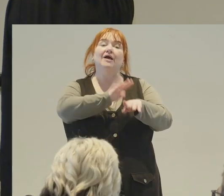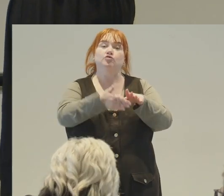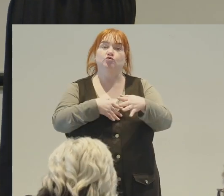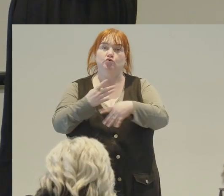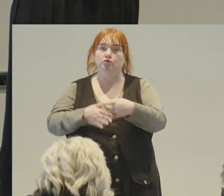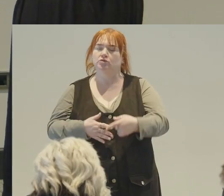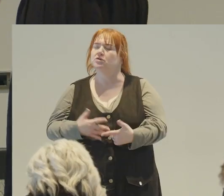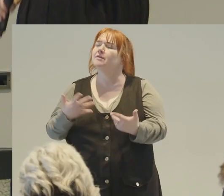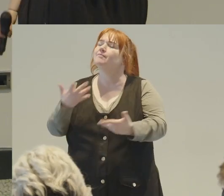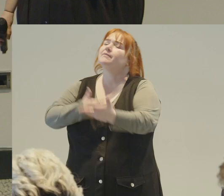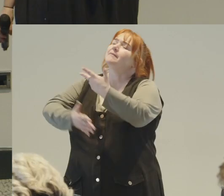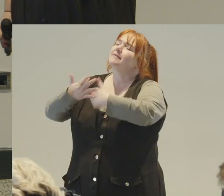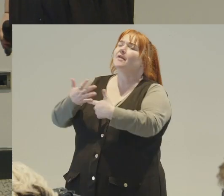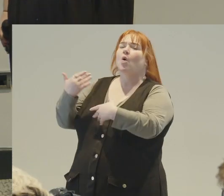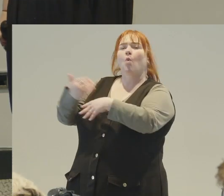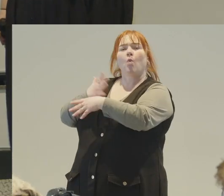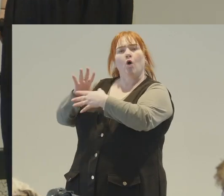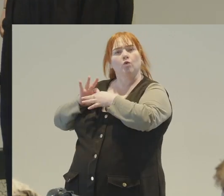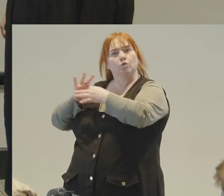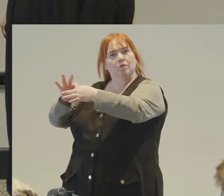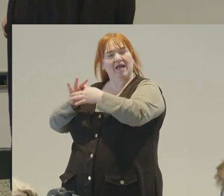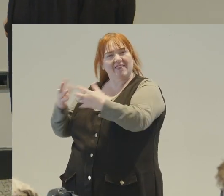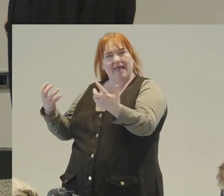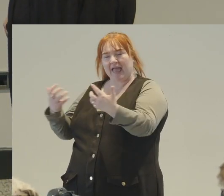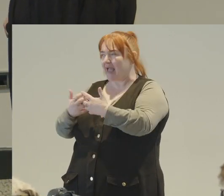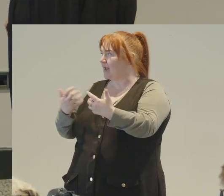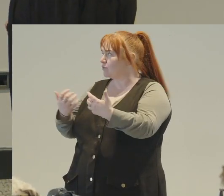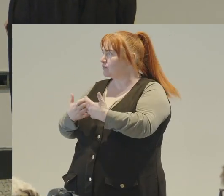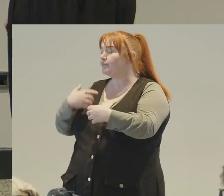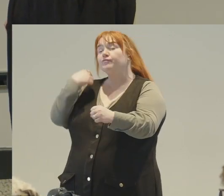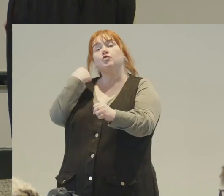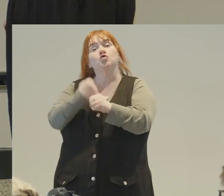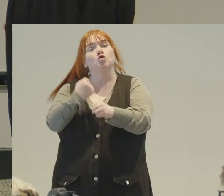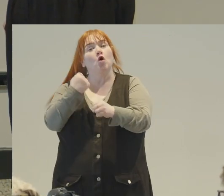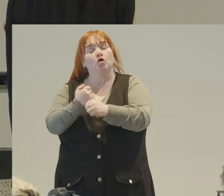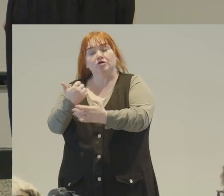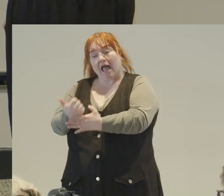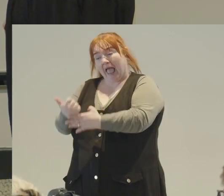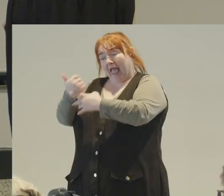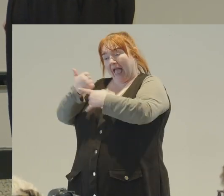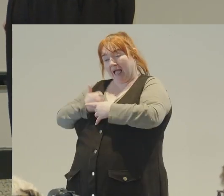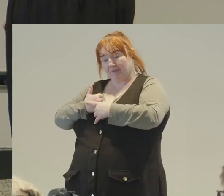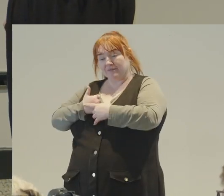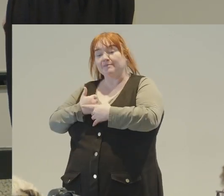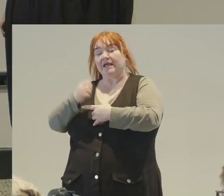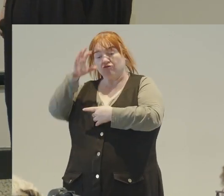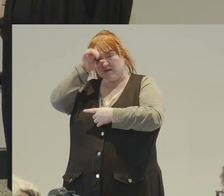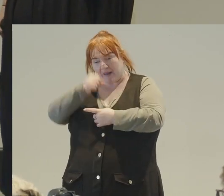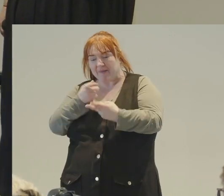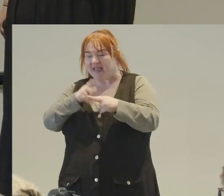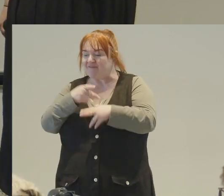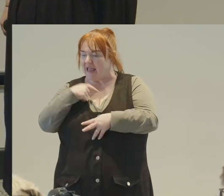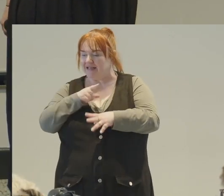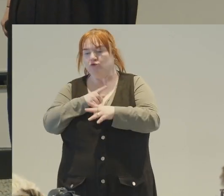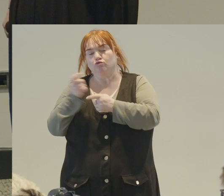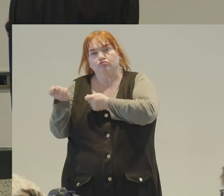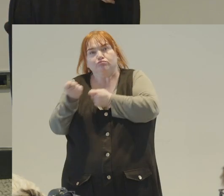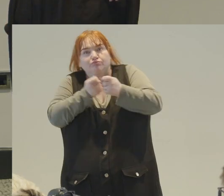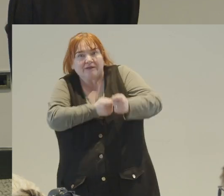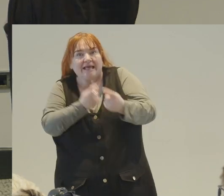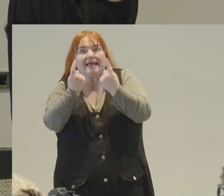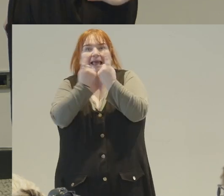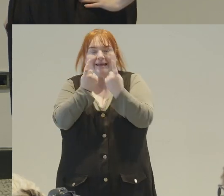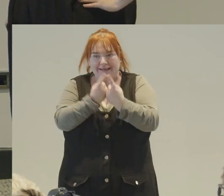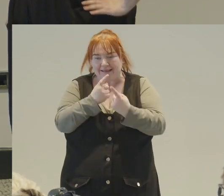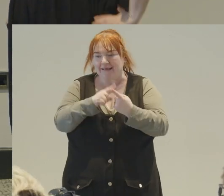do you work together? So Georgia helped me to remember if I had to bring any objects. She